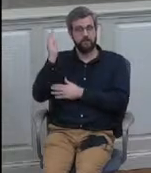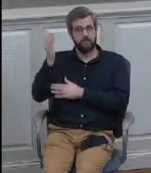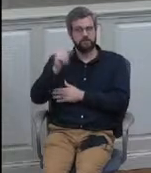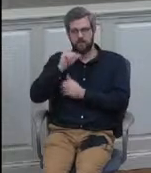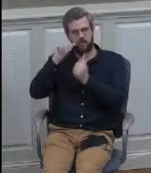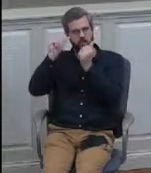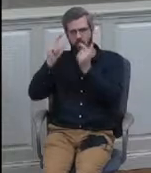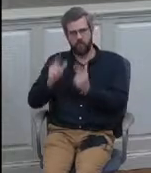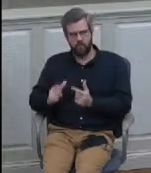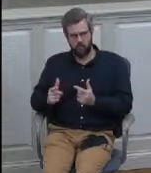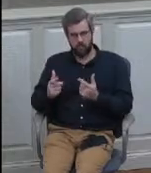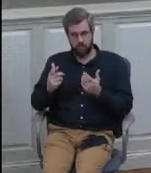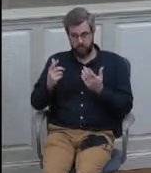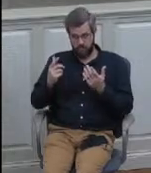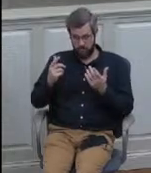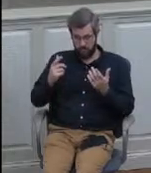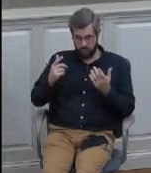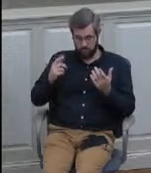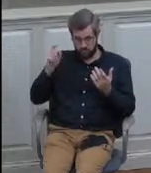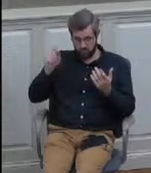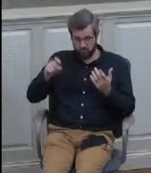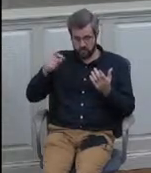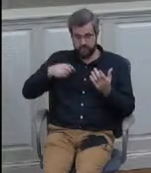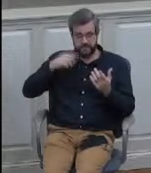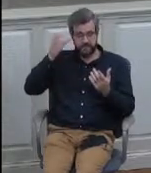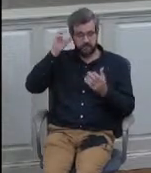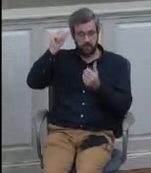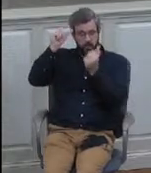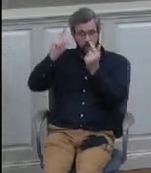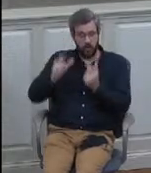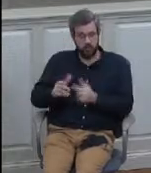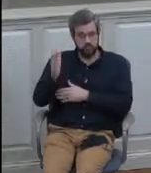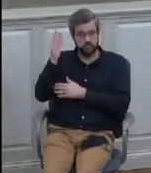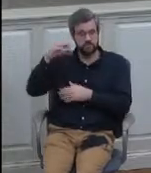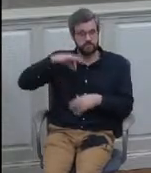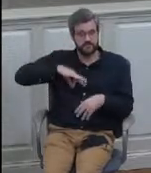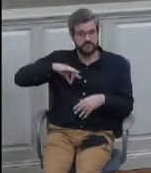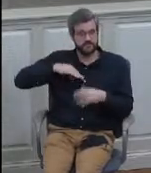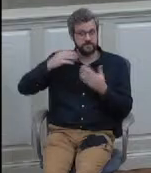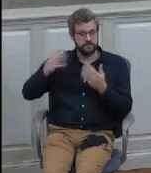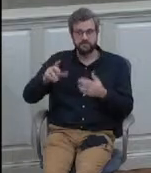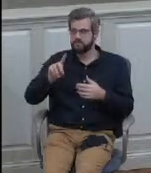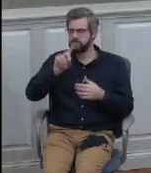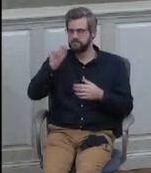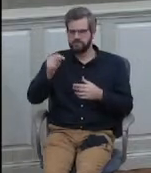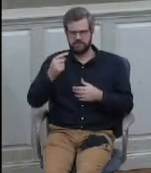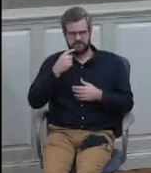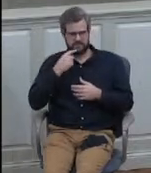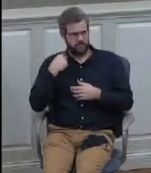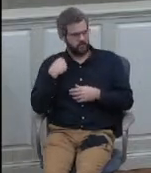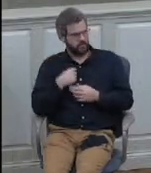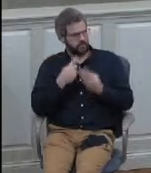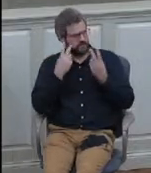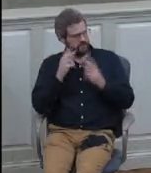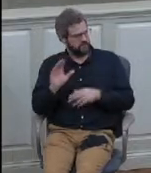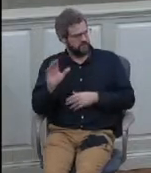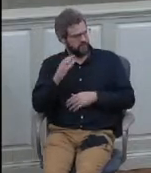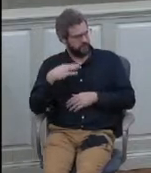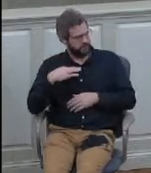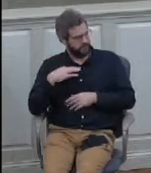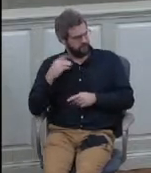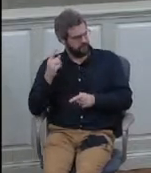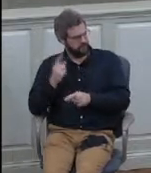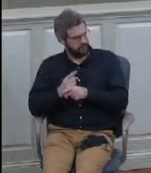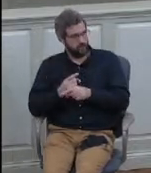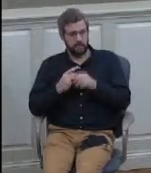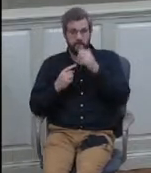of them. Right. Do you think it would be beneficial for me to hear all of them? Don't we see their application? Well, what